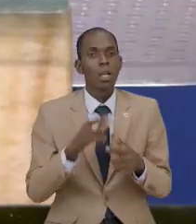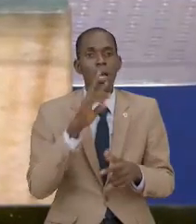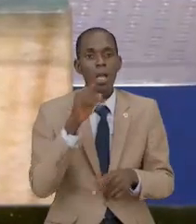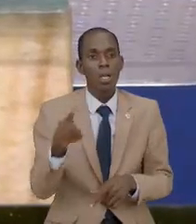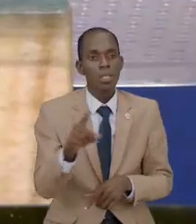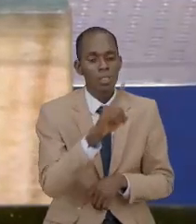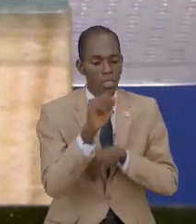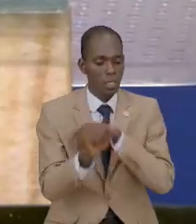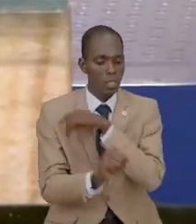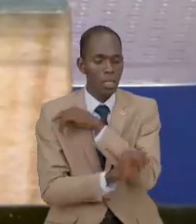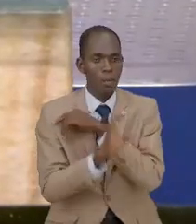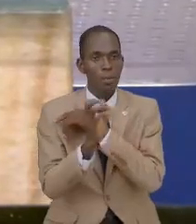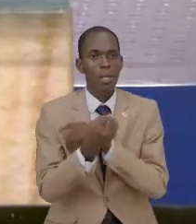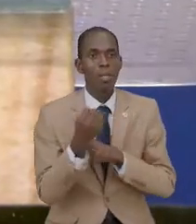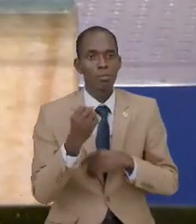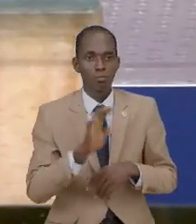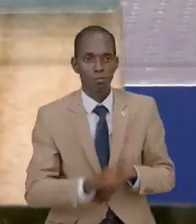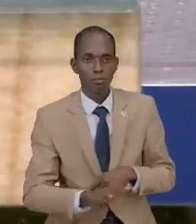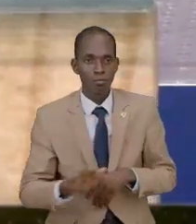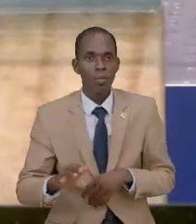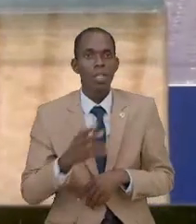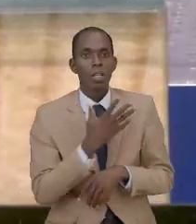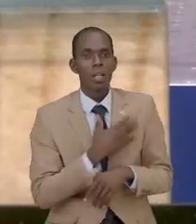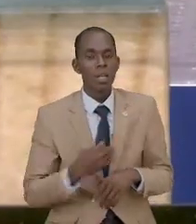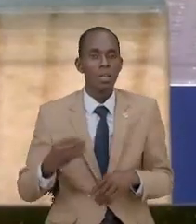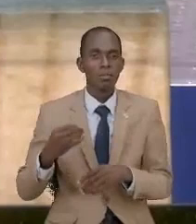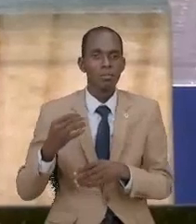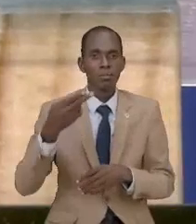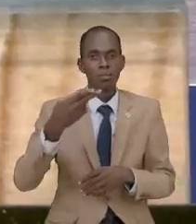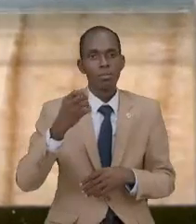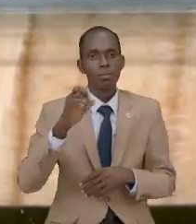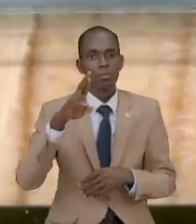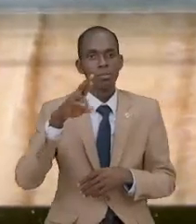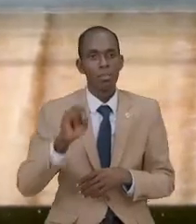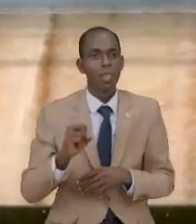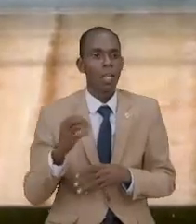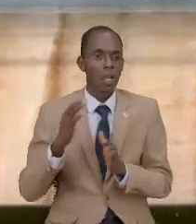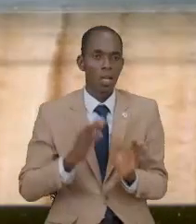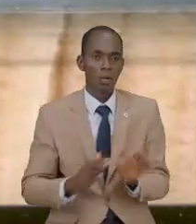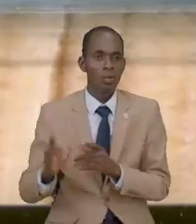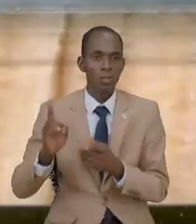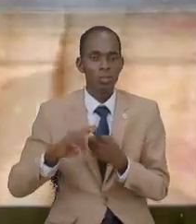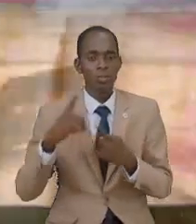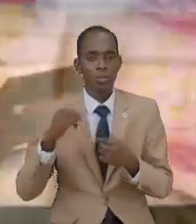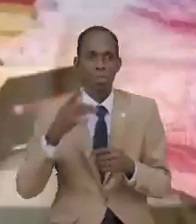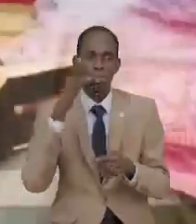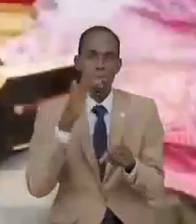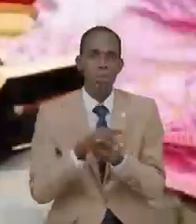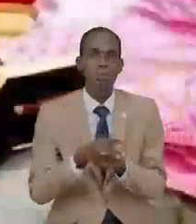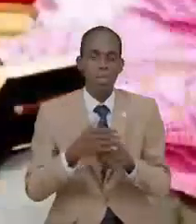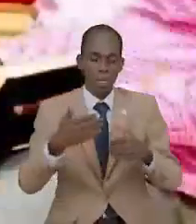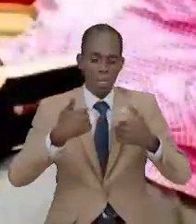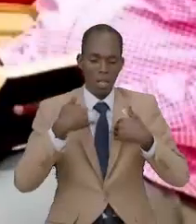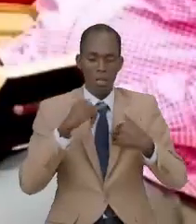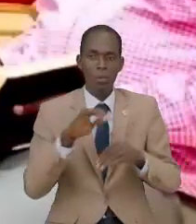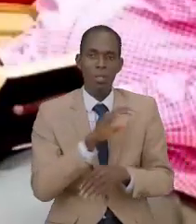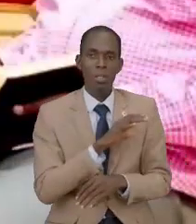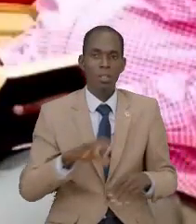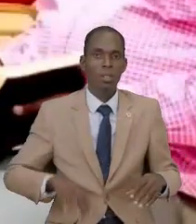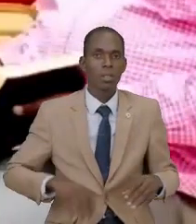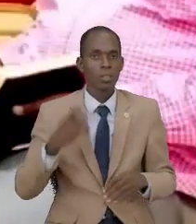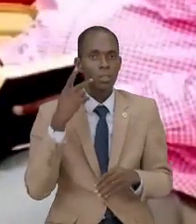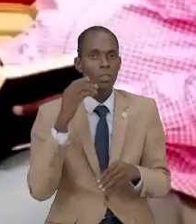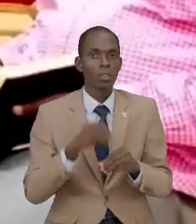seed and heirs according to the promise. We put on Christ. In Ephesians chapter 4,